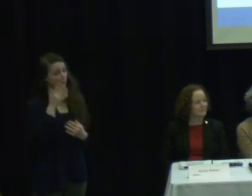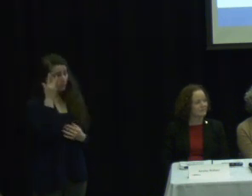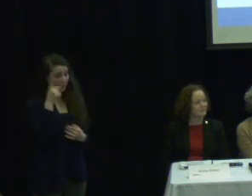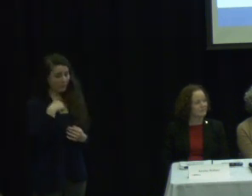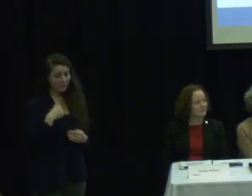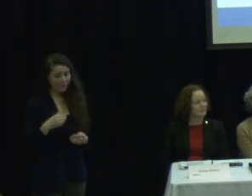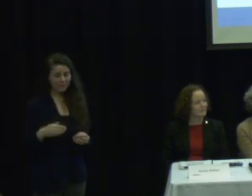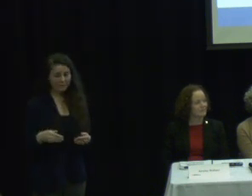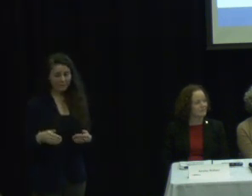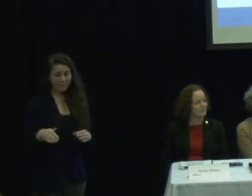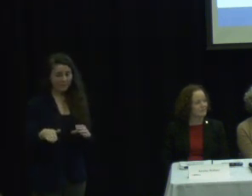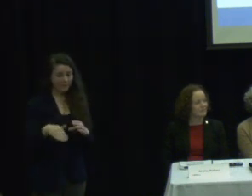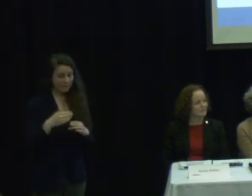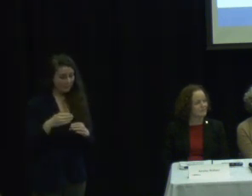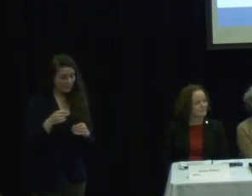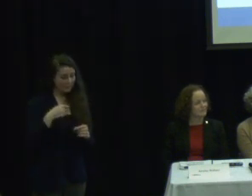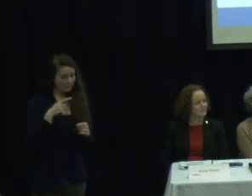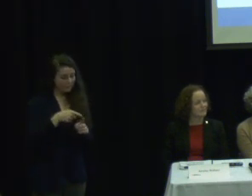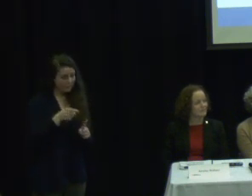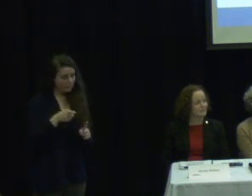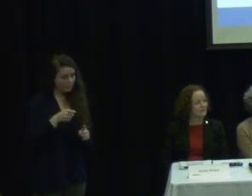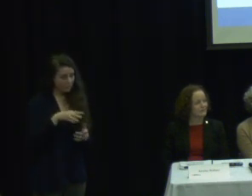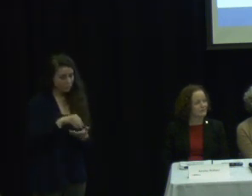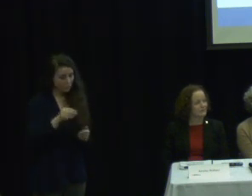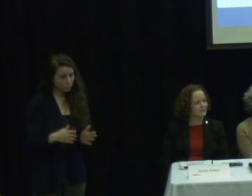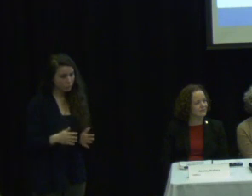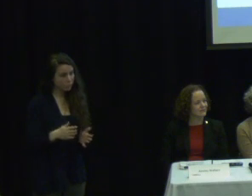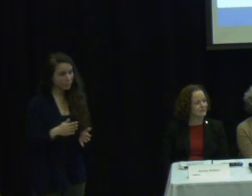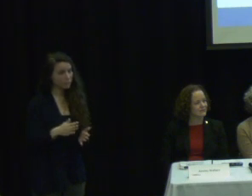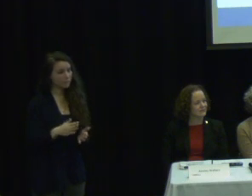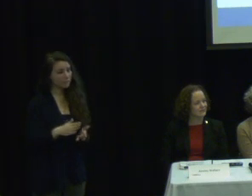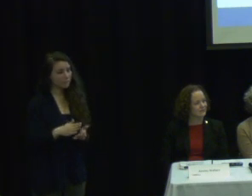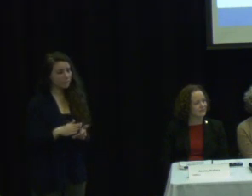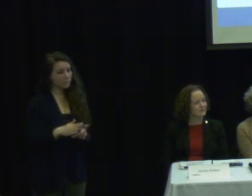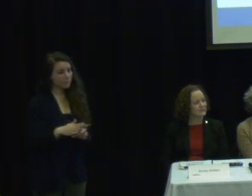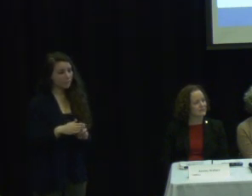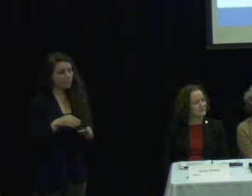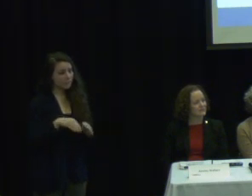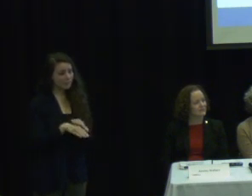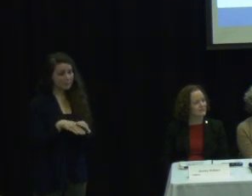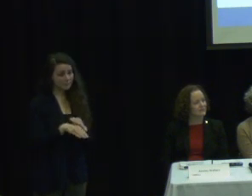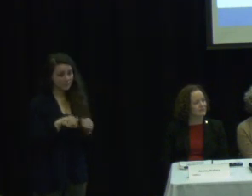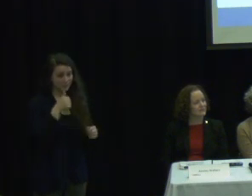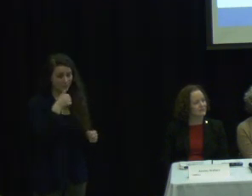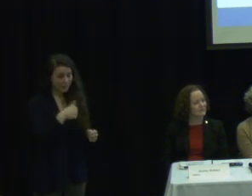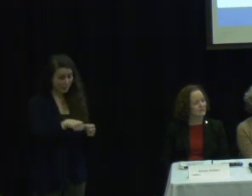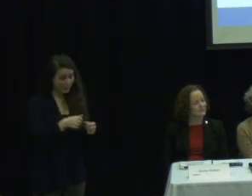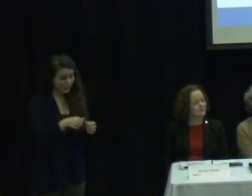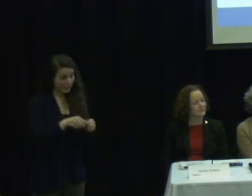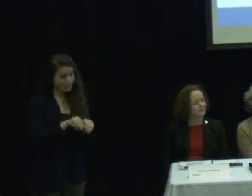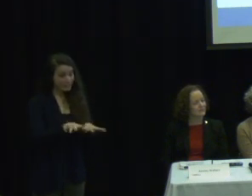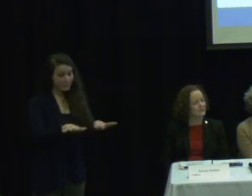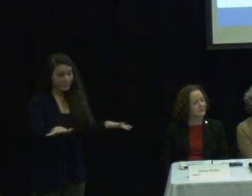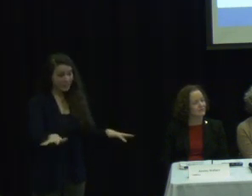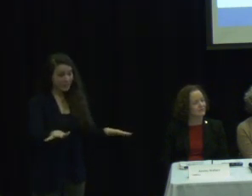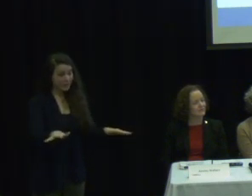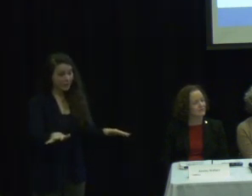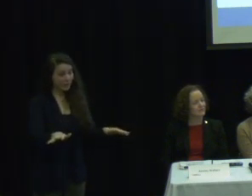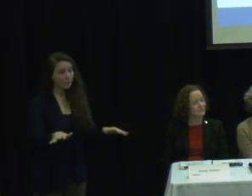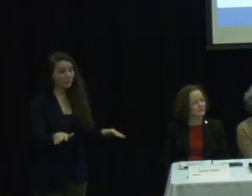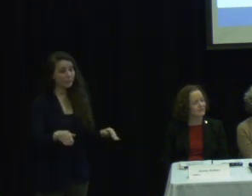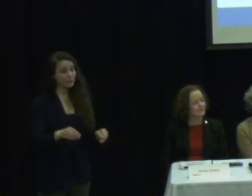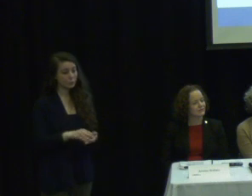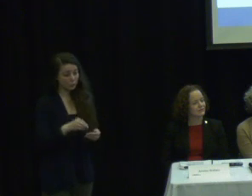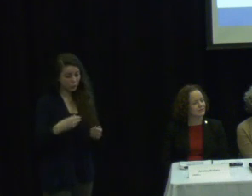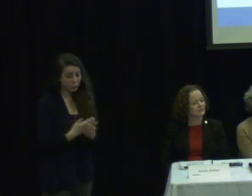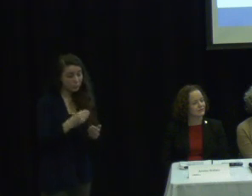lot of welcoming and hopefully help ground them. And I was wondering if there maybe could be sort of another layer